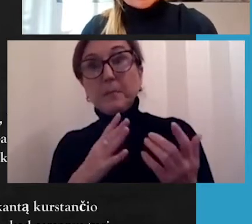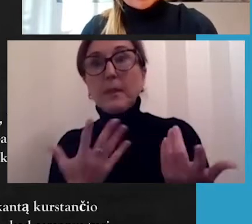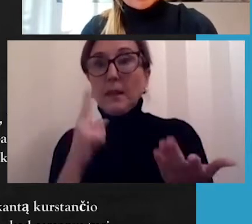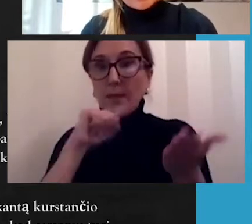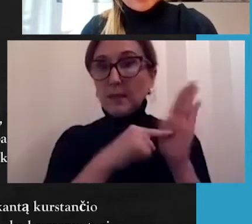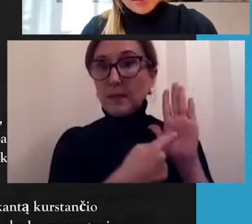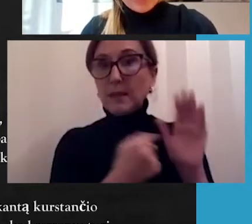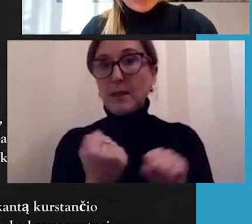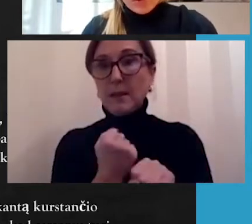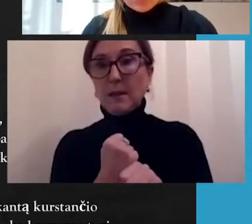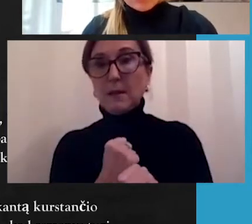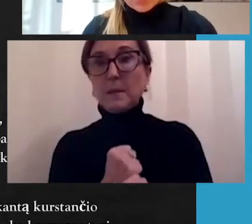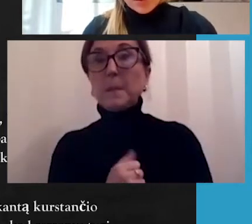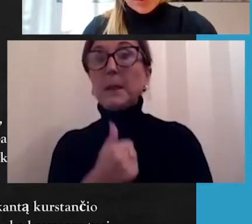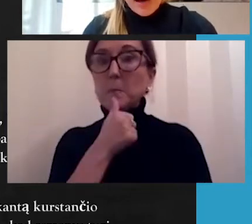170.